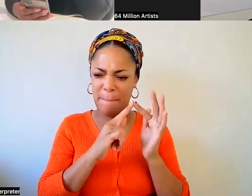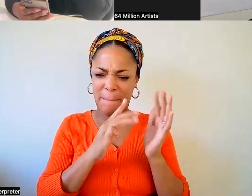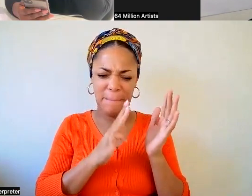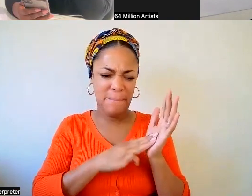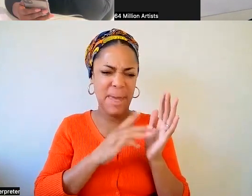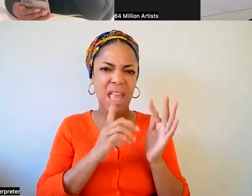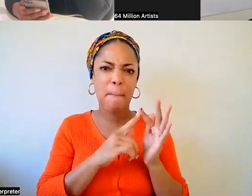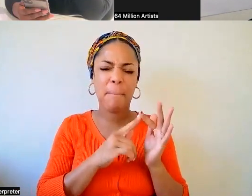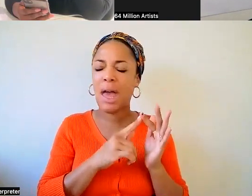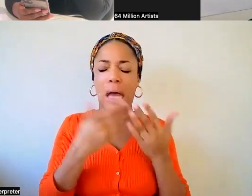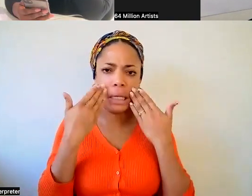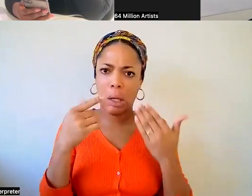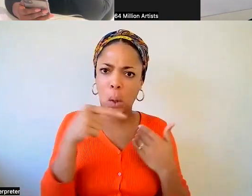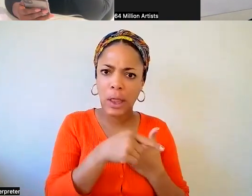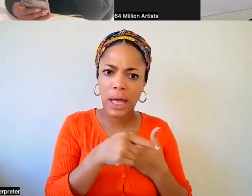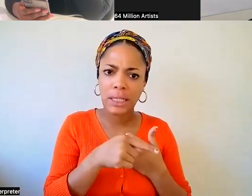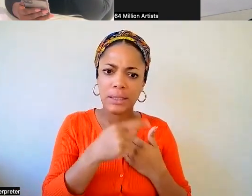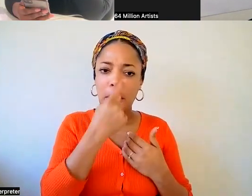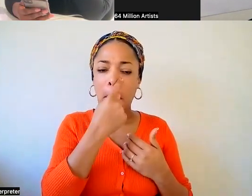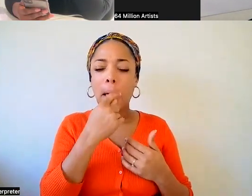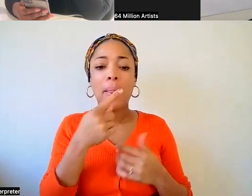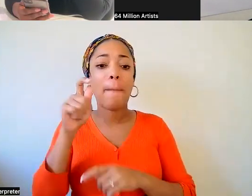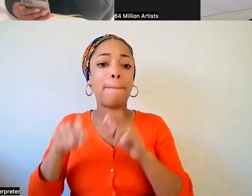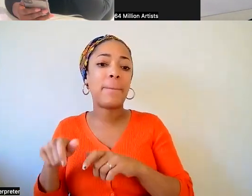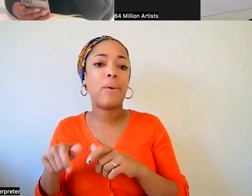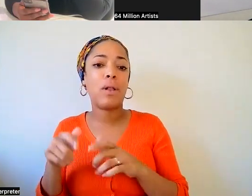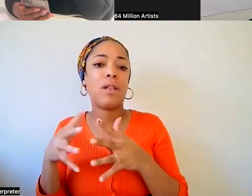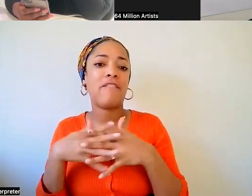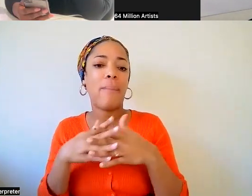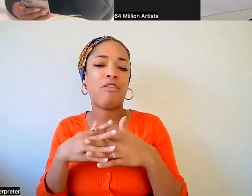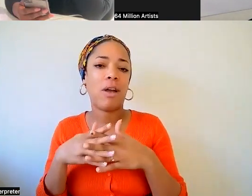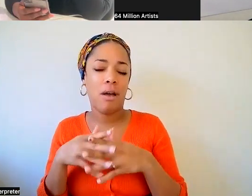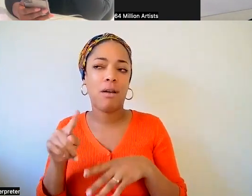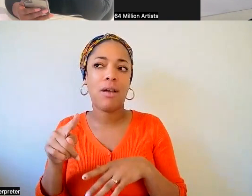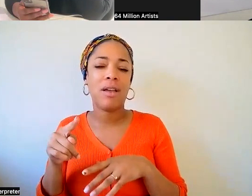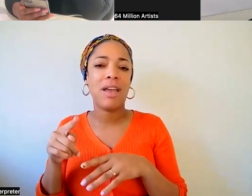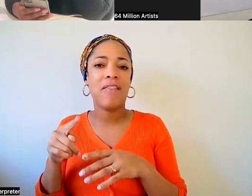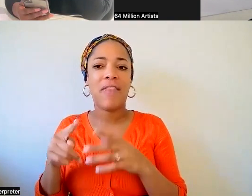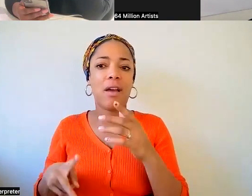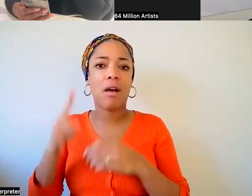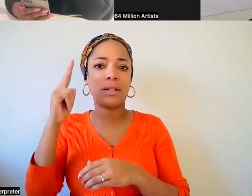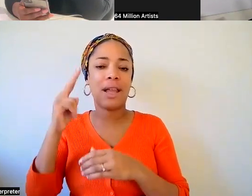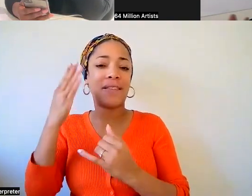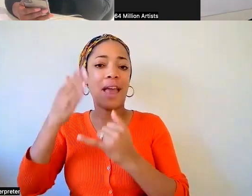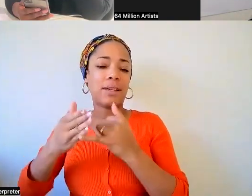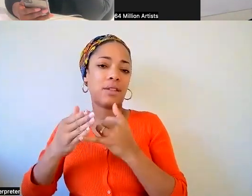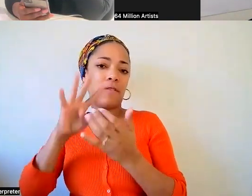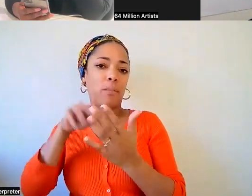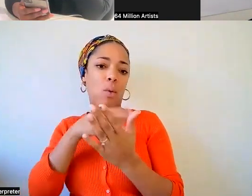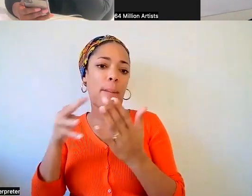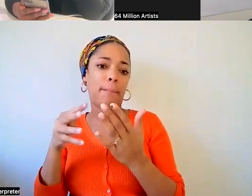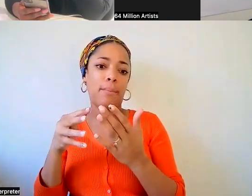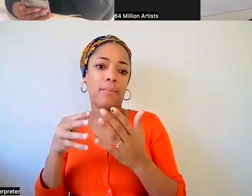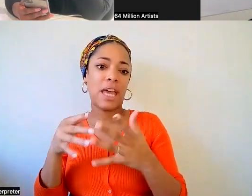people in America chopped the end of the poem, you know, that bit of me saying that, And then suddenly it sort of took off.